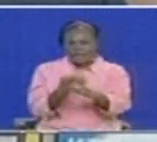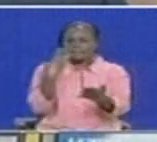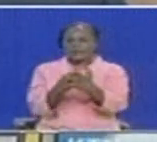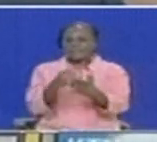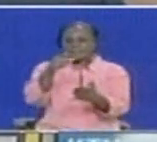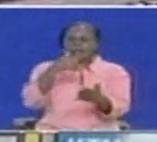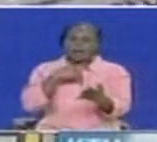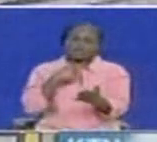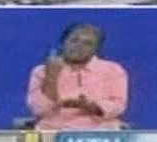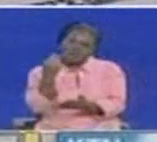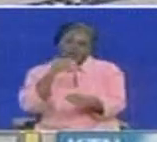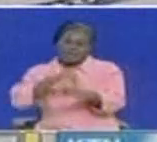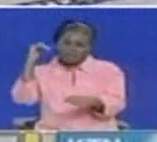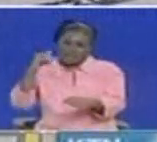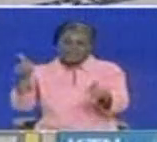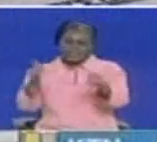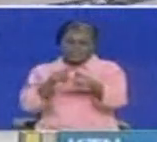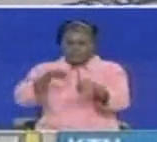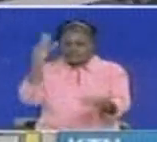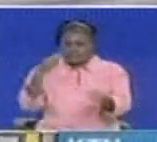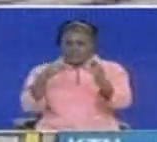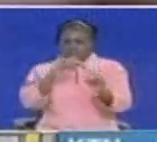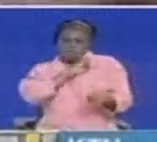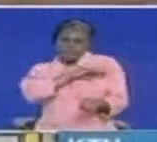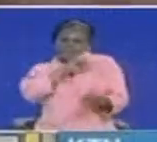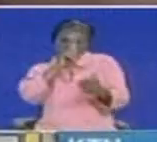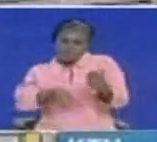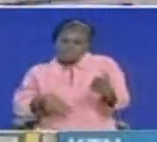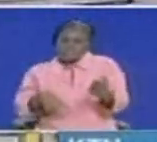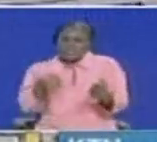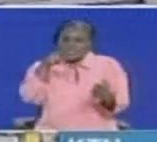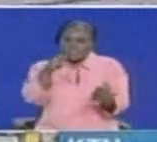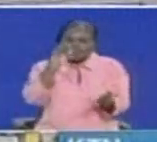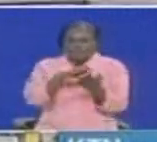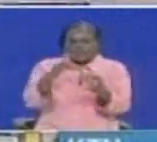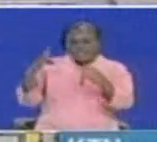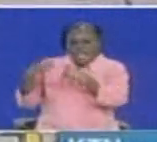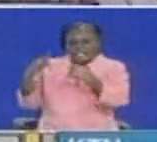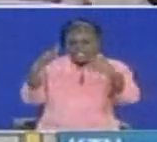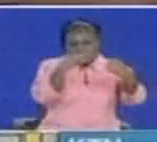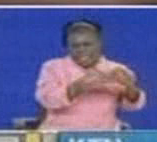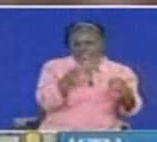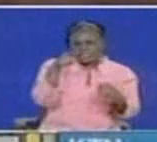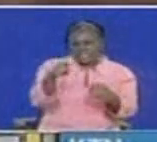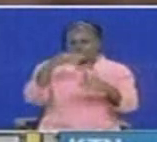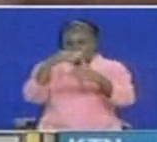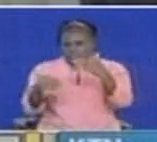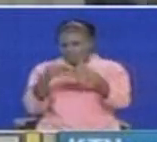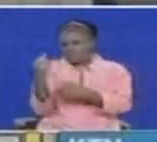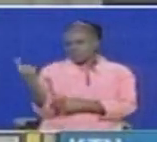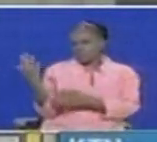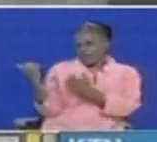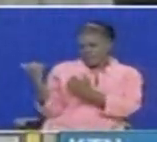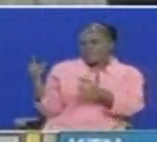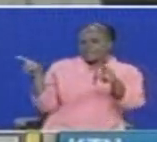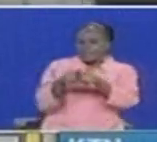be a slight effect. With analysts fearing that the shilling might hit the 88 shillings and 50 cents psychological mark to the dollar in the coming days,